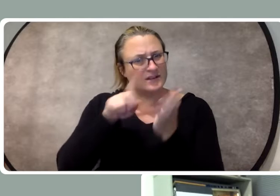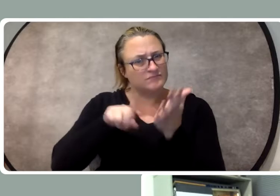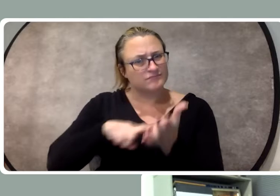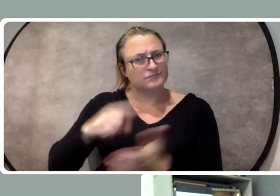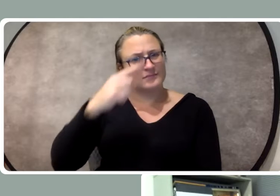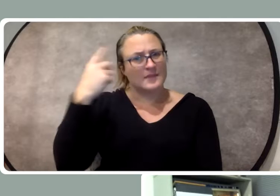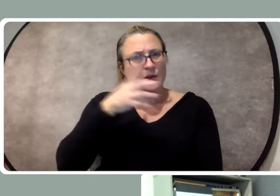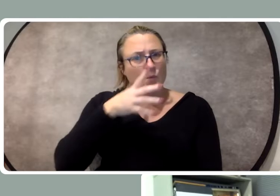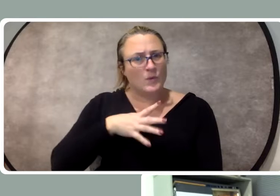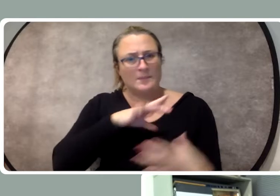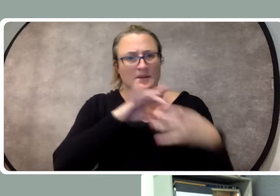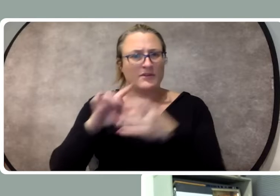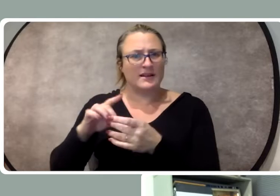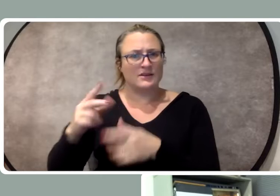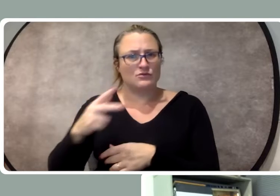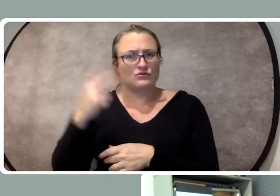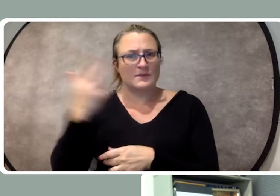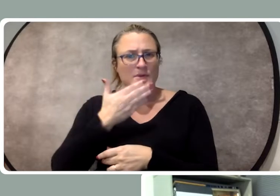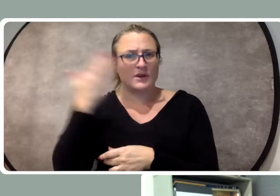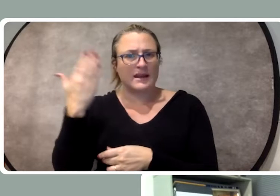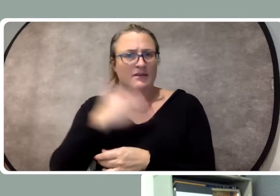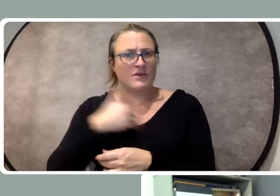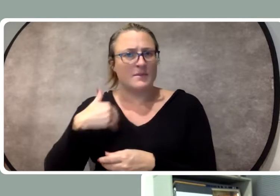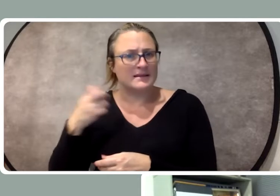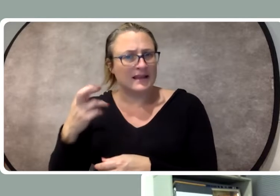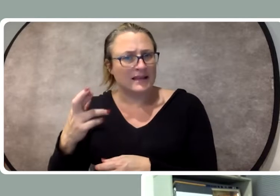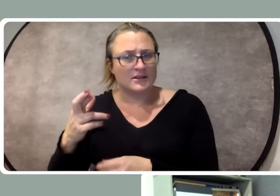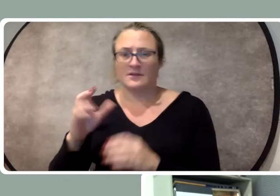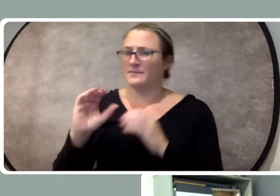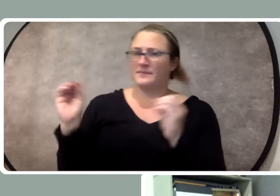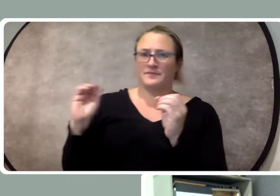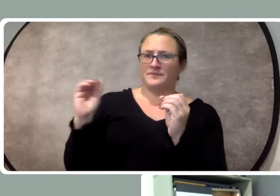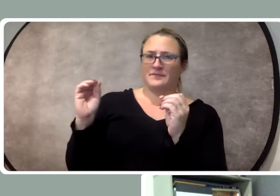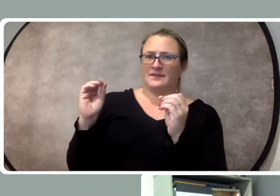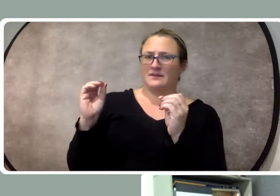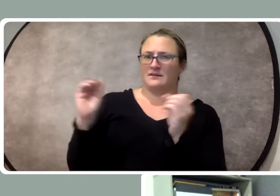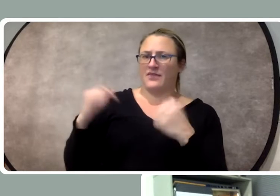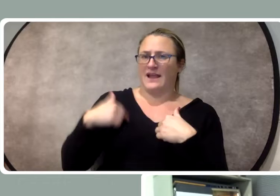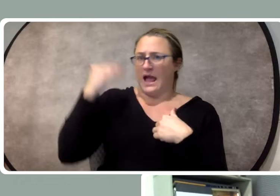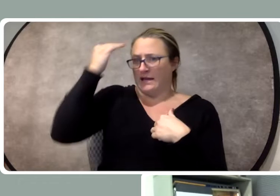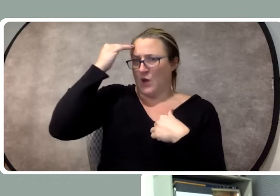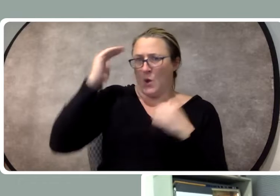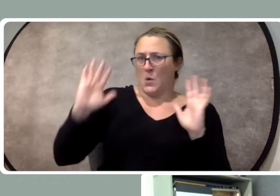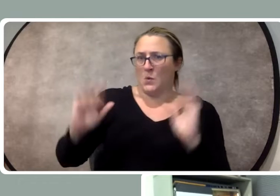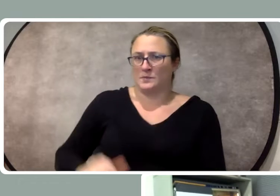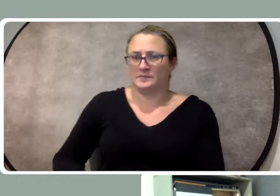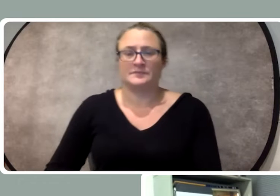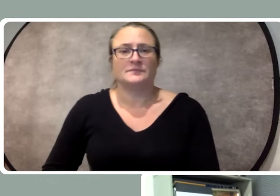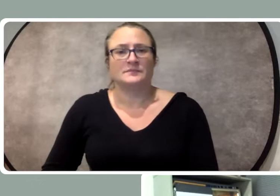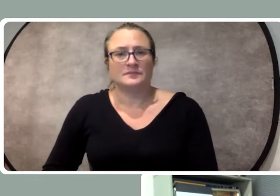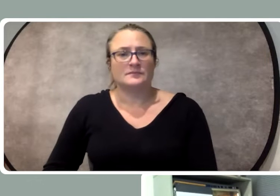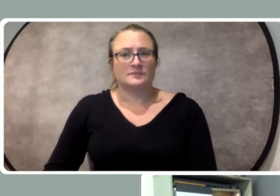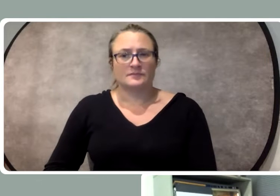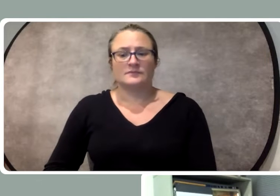women and triple negative breast cancer? Not that I know about specifically. Thank you.